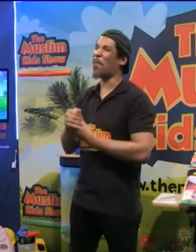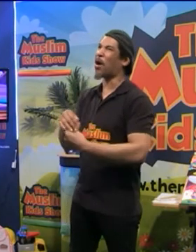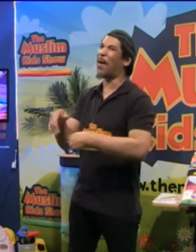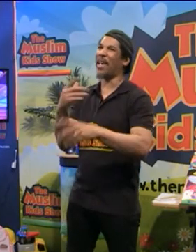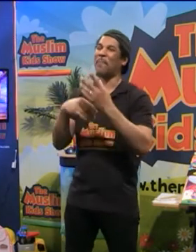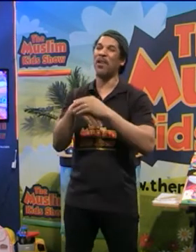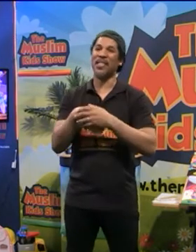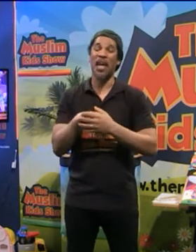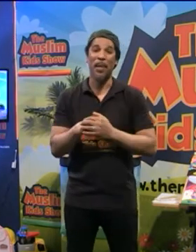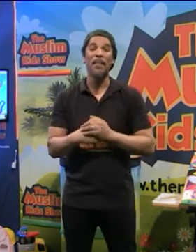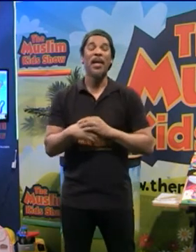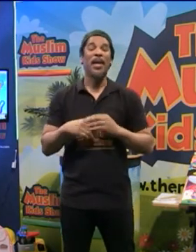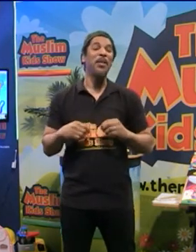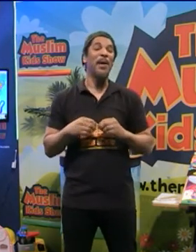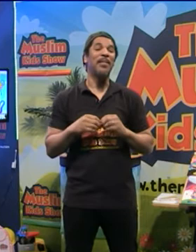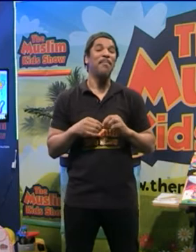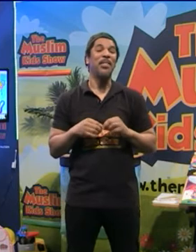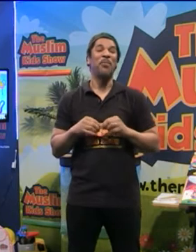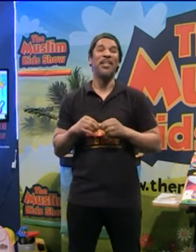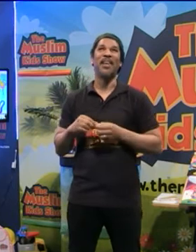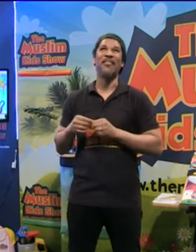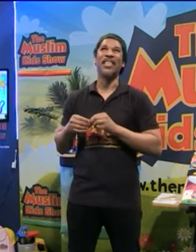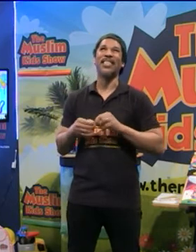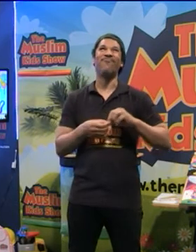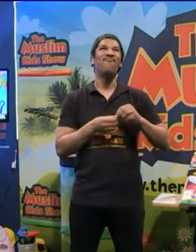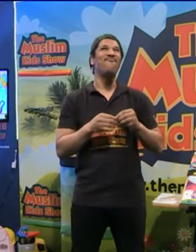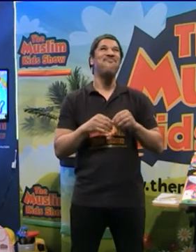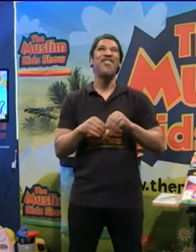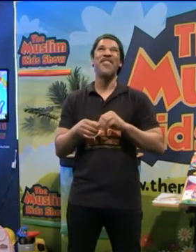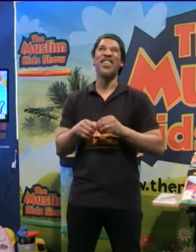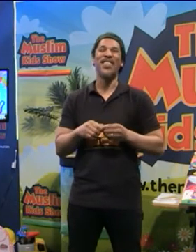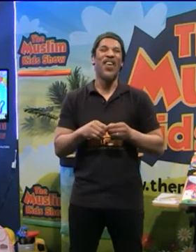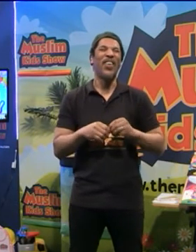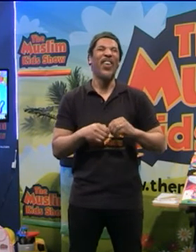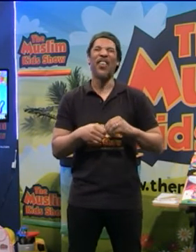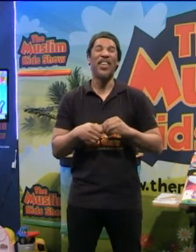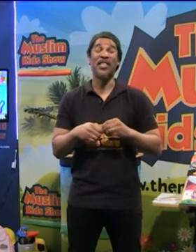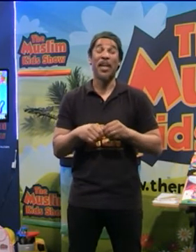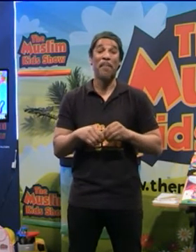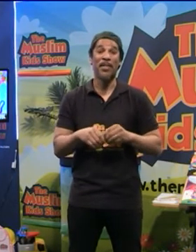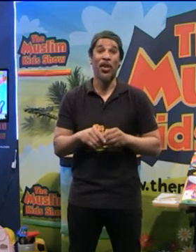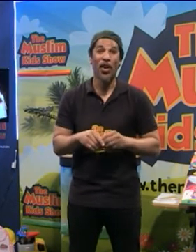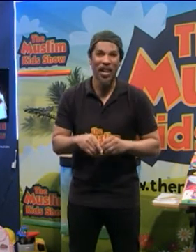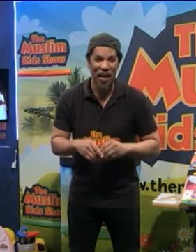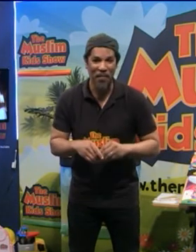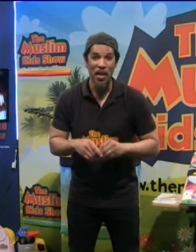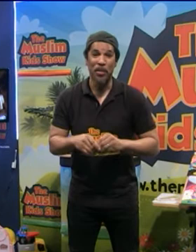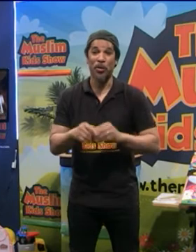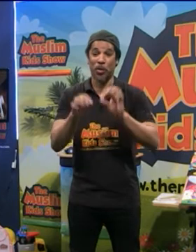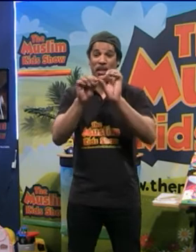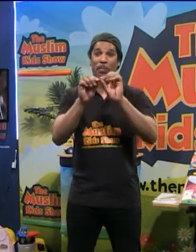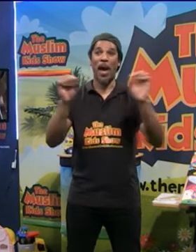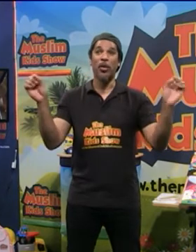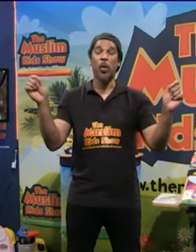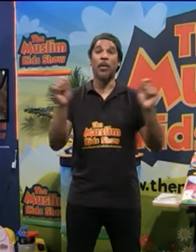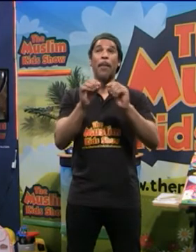I'll go back on my previous statement. Can you actually measure it with a tape measure? Probably not. I don't think there's a tape measure long enough